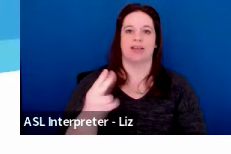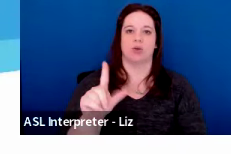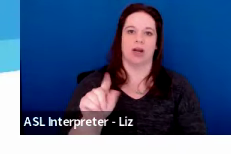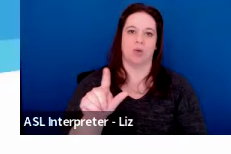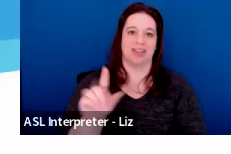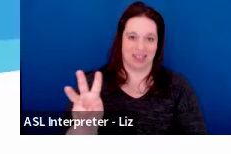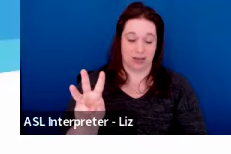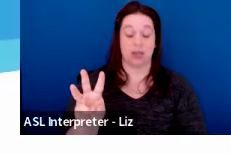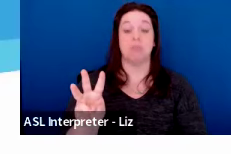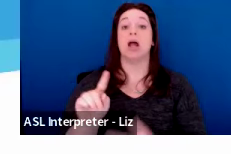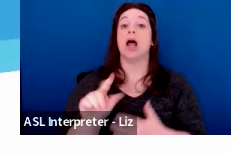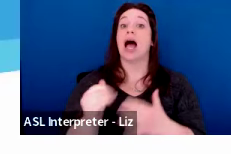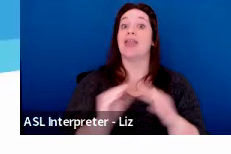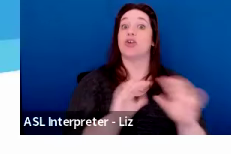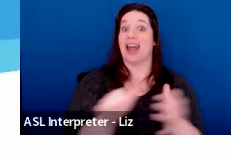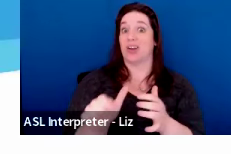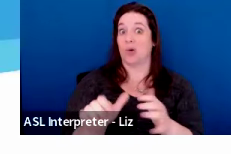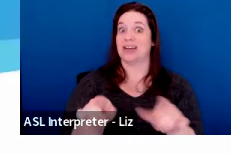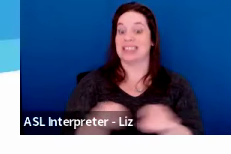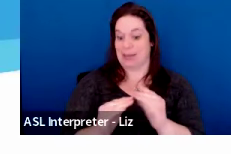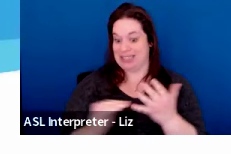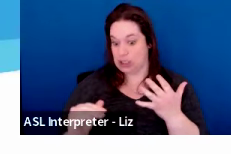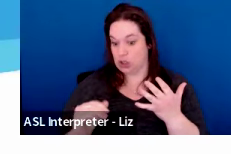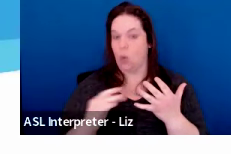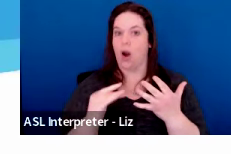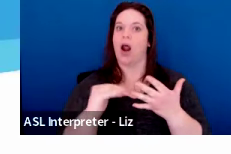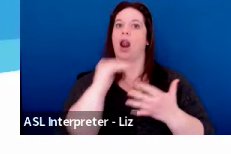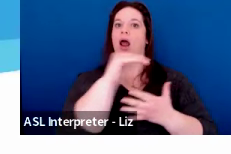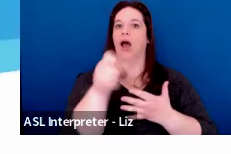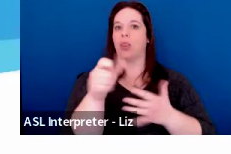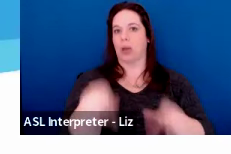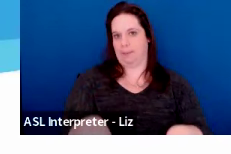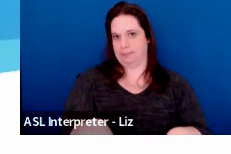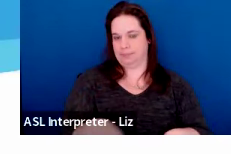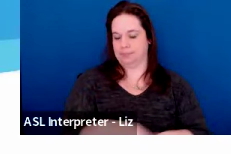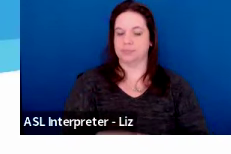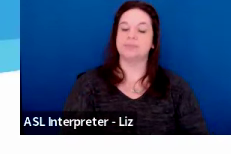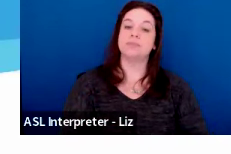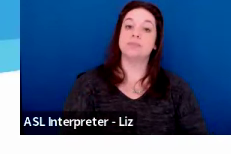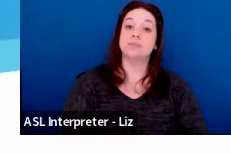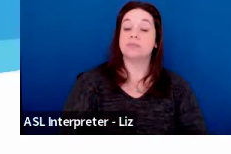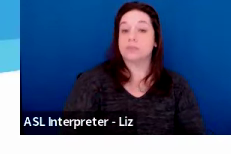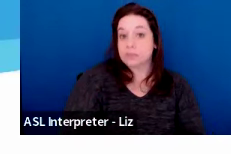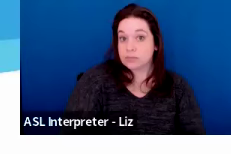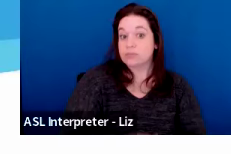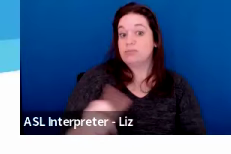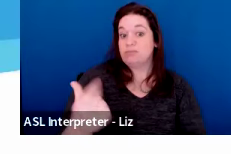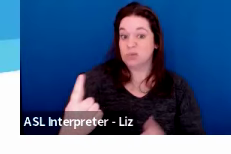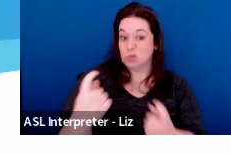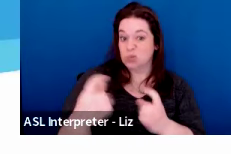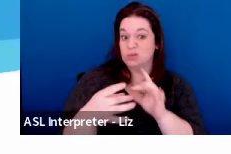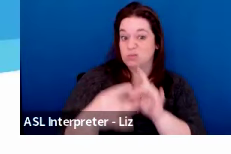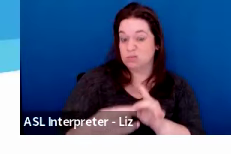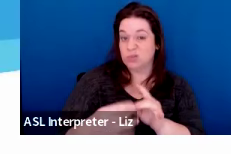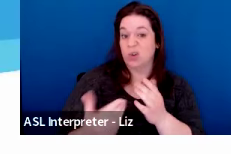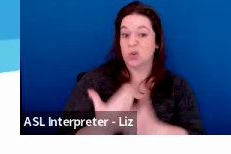apply for other categories in the same tier or for other tiers of funding. If you have a question regarding our new